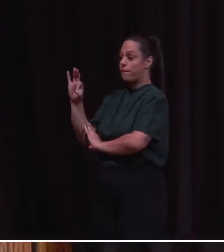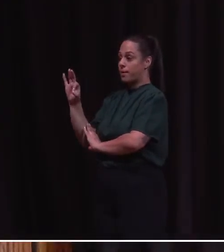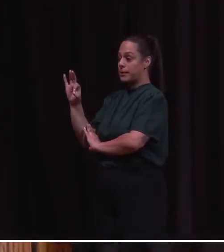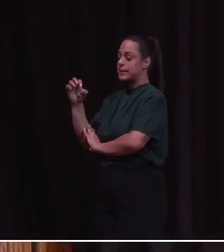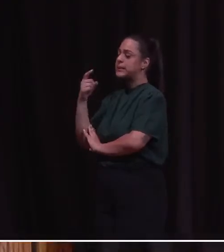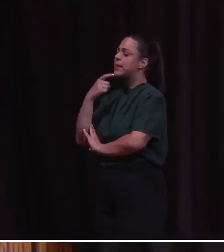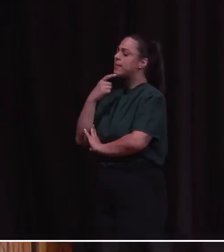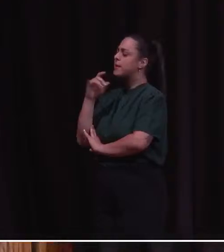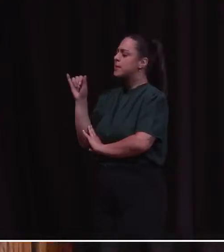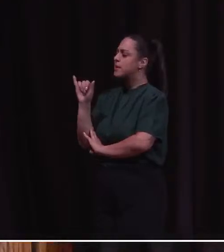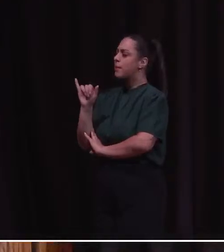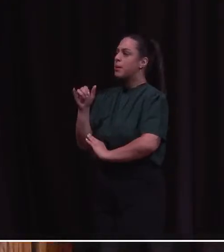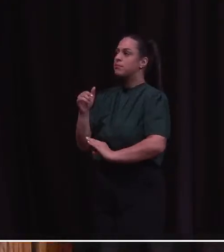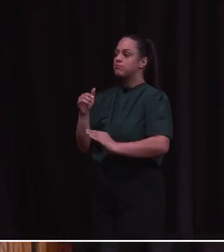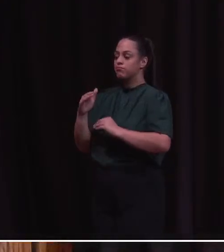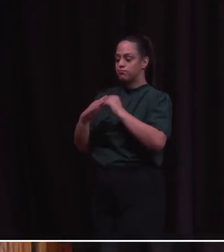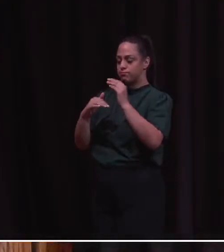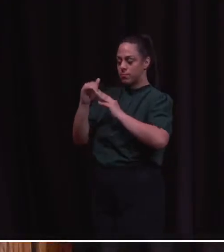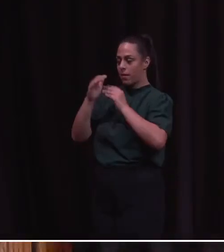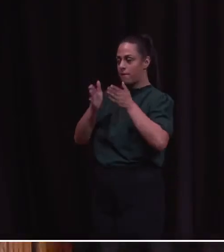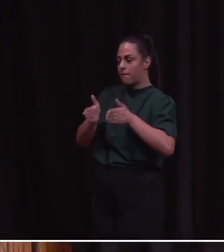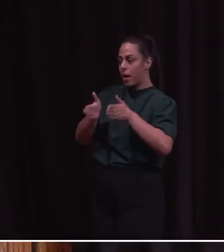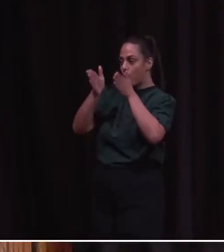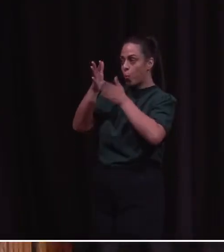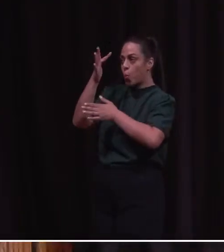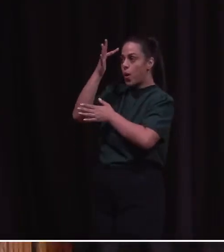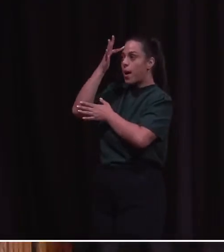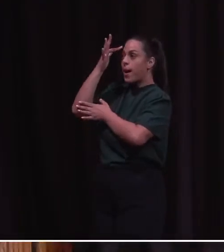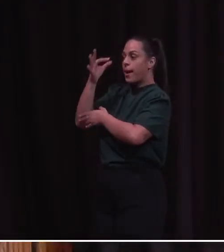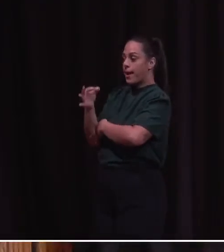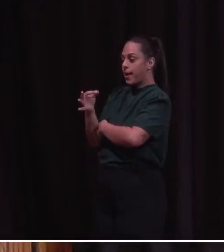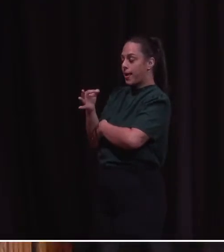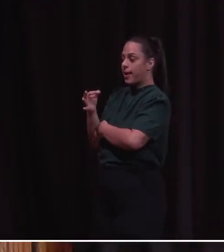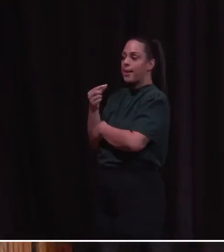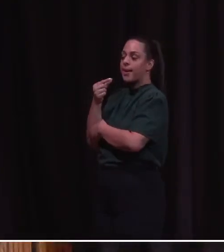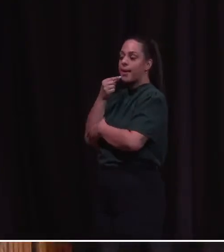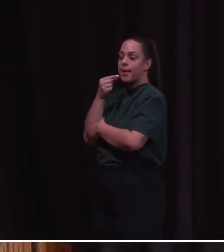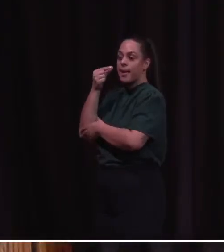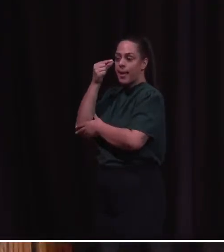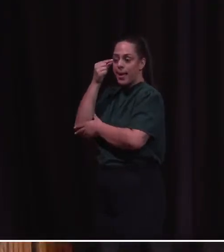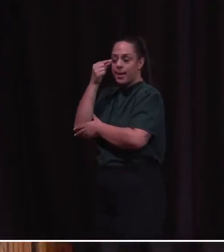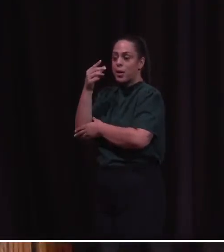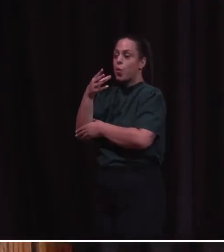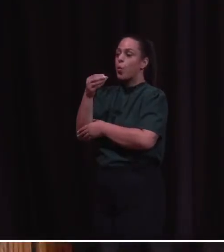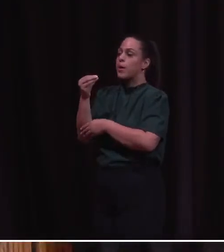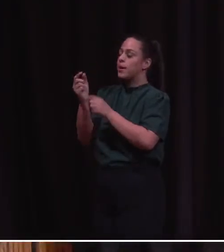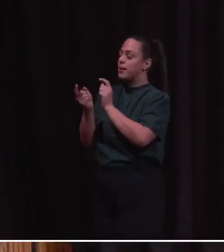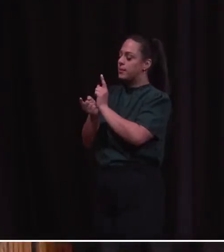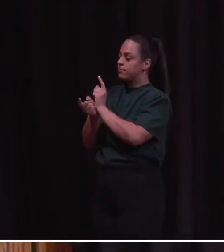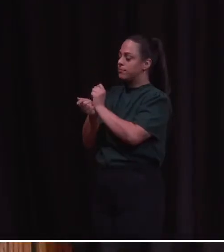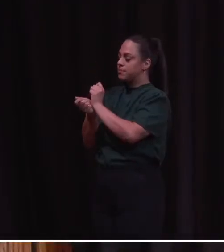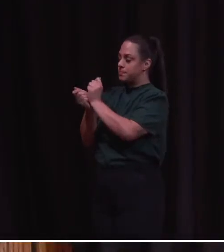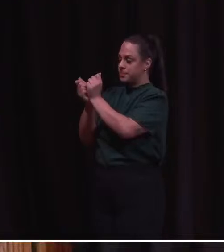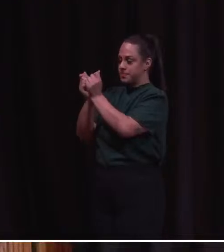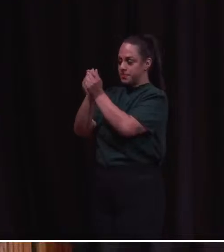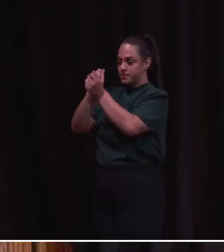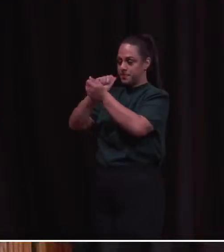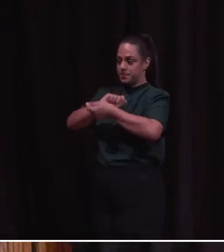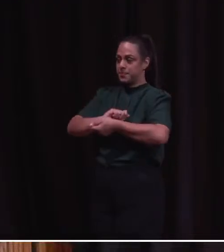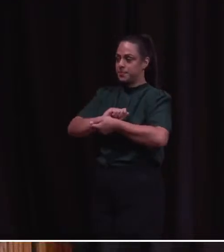that gender fluidity and transition surgery, as well as surrogacy, amount to affronts to human